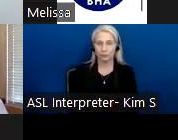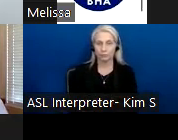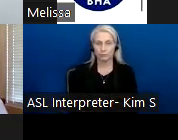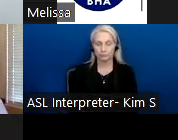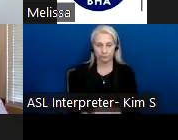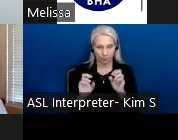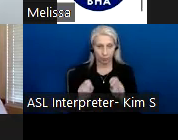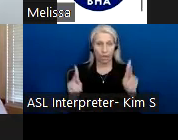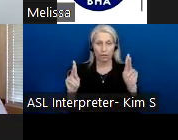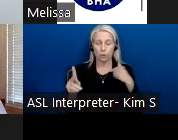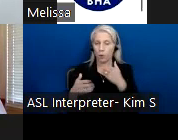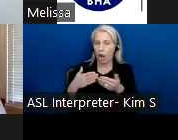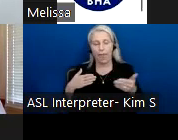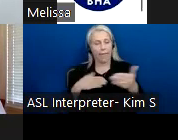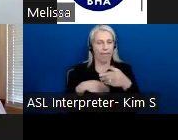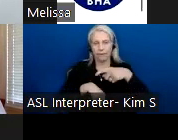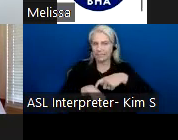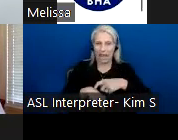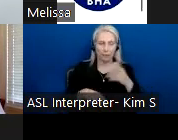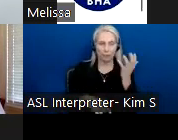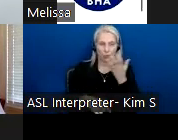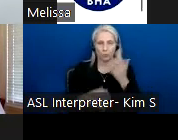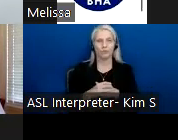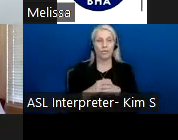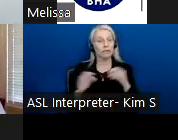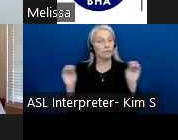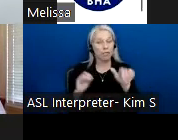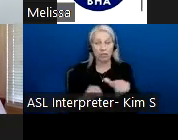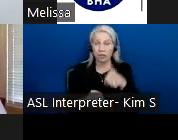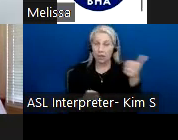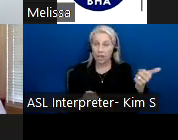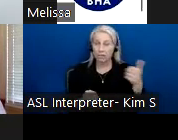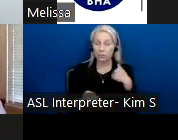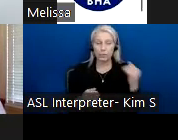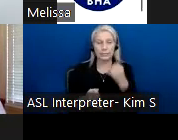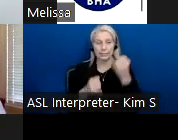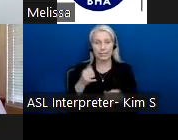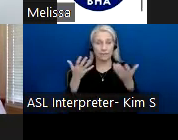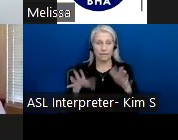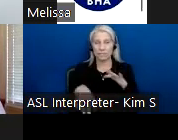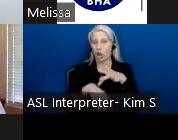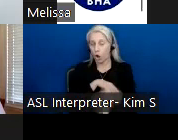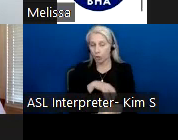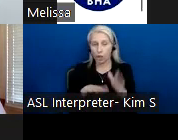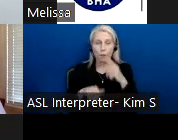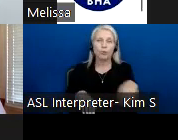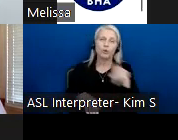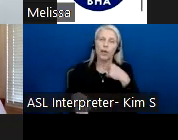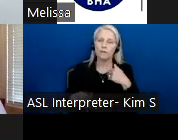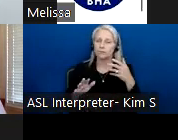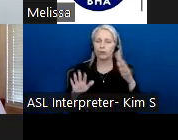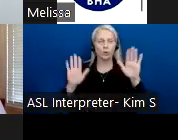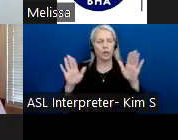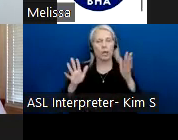Okay, we are well ahead of schedule. So if there's nothing else, we get to end early, and hope everyone has a great rest of your